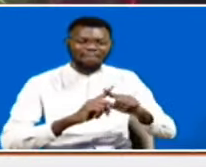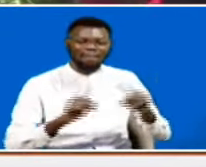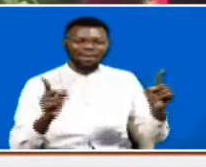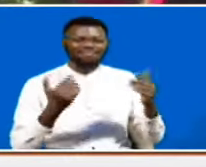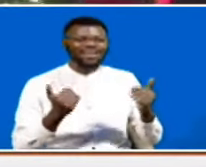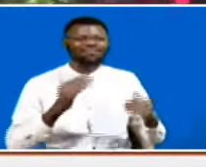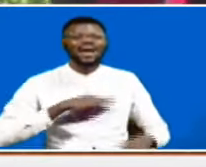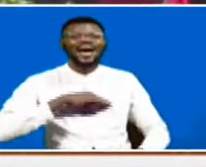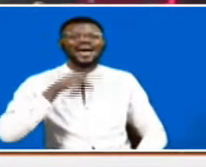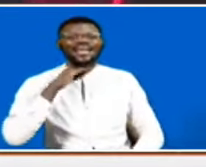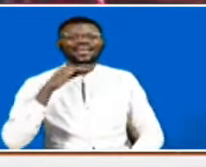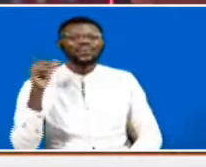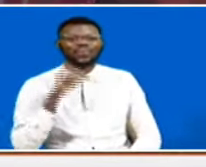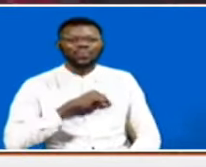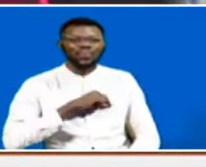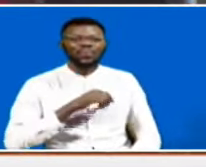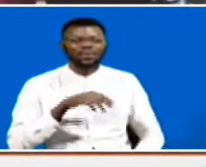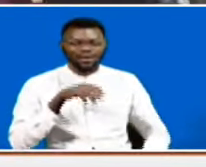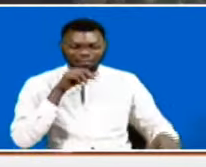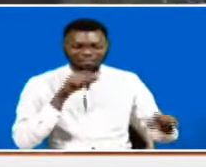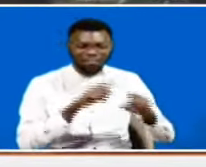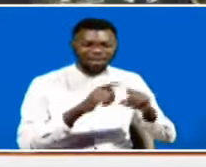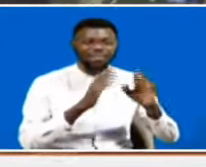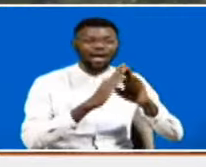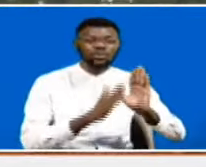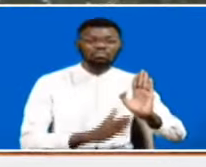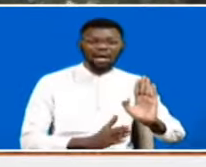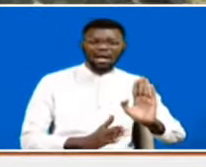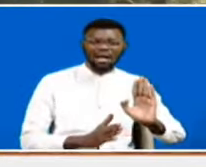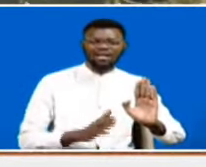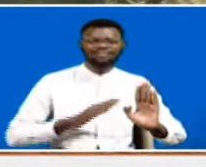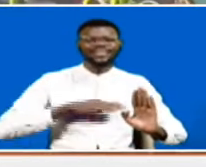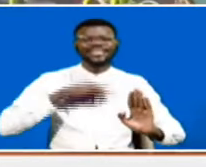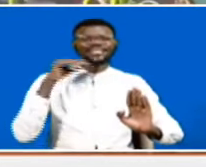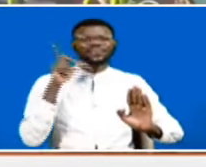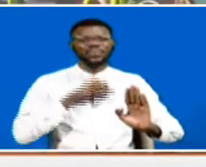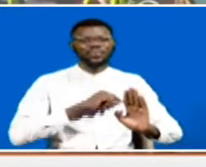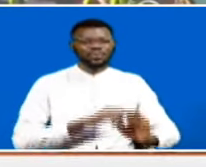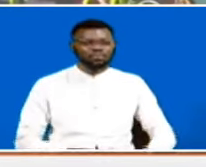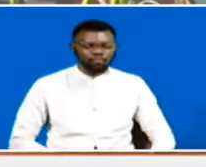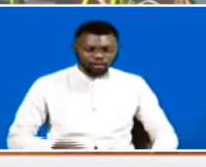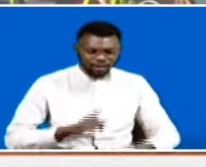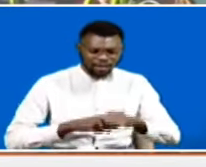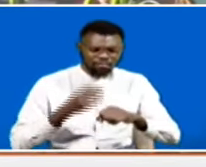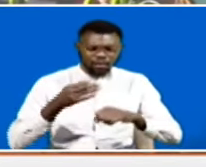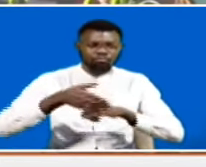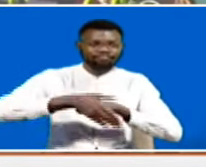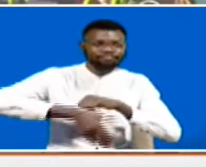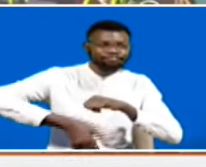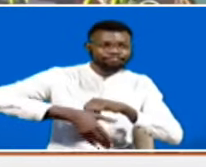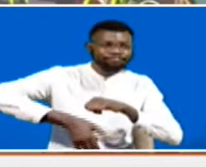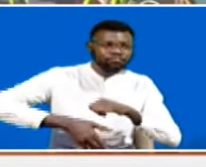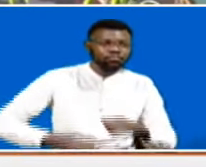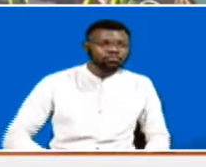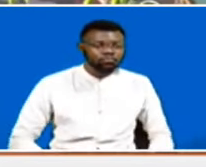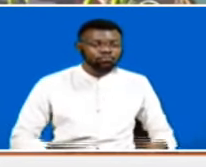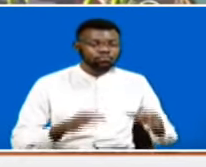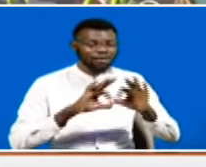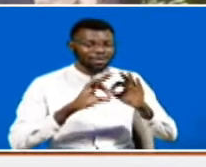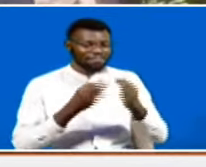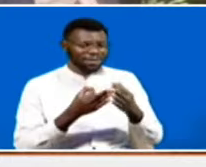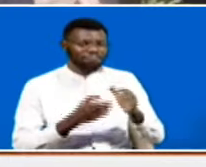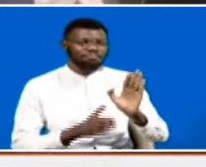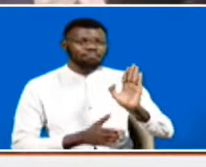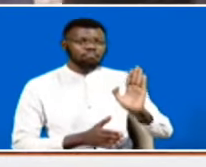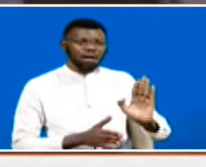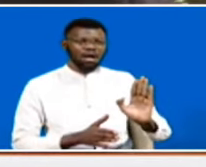her death at her brother's house still a mystery. At 3 a.m. on Wednesday, Wahu's immediate family and neighbors